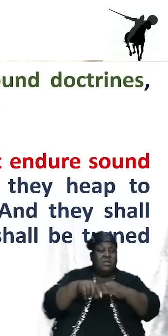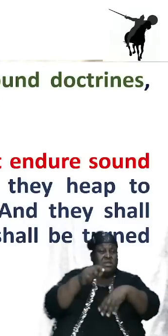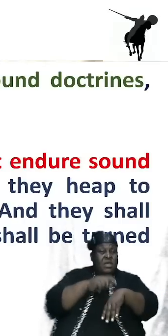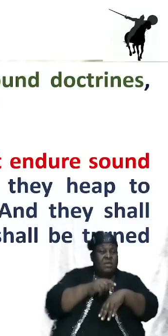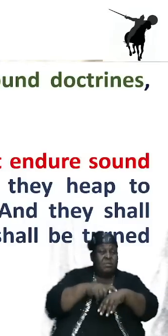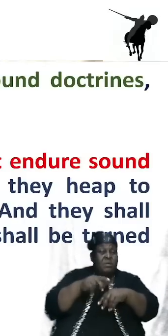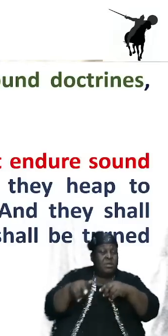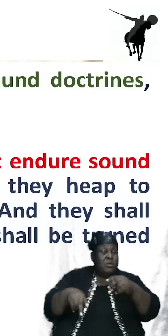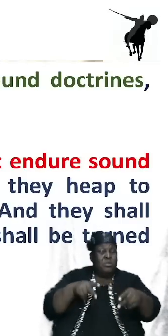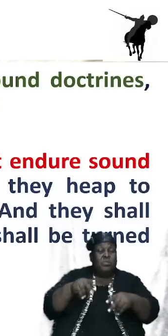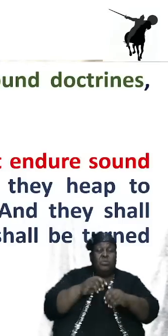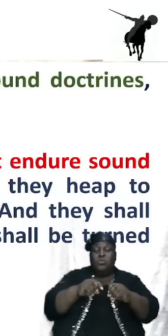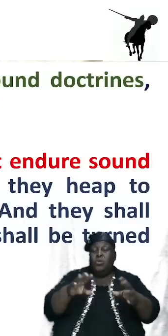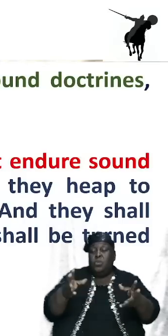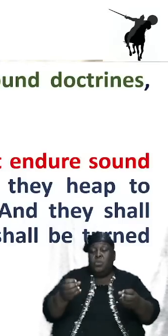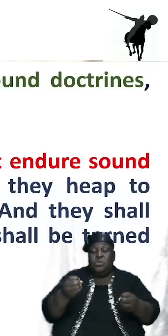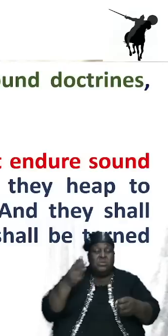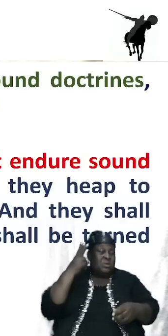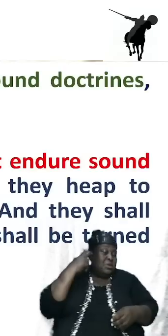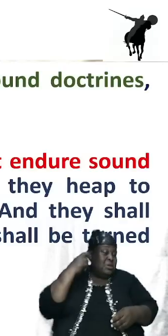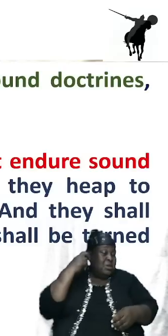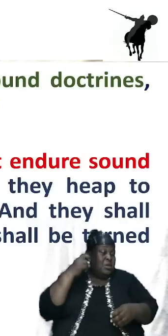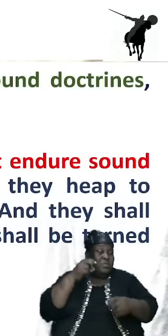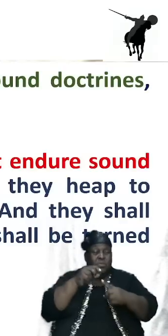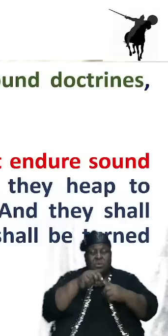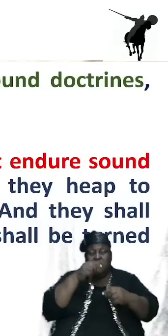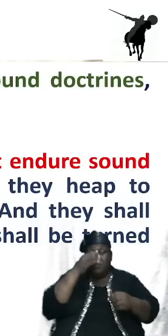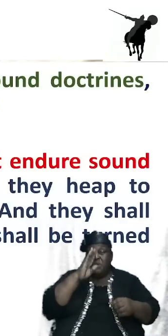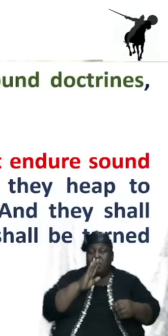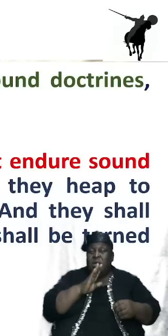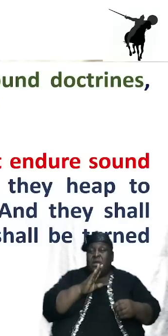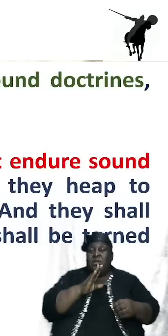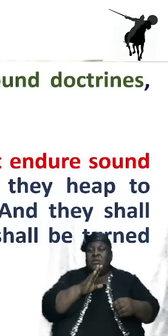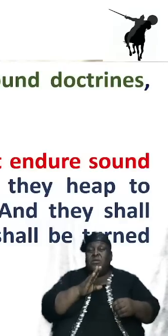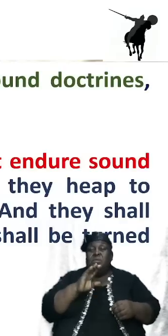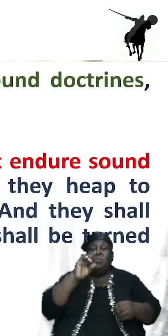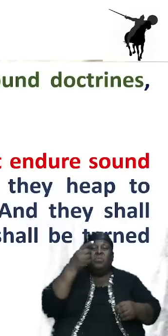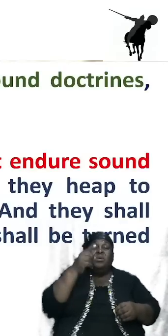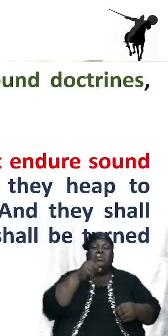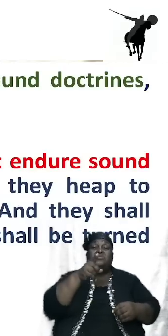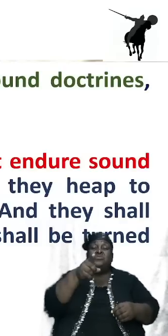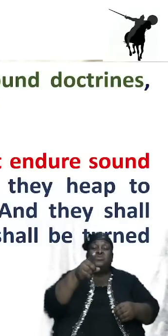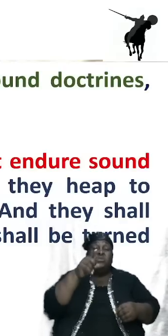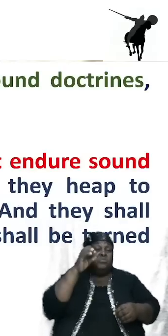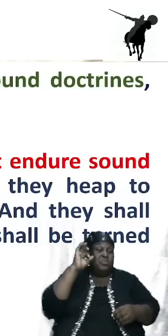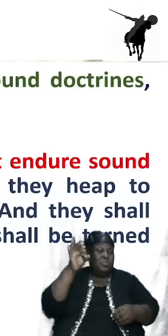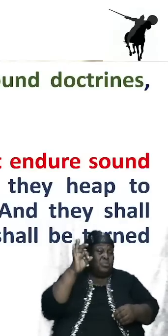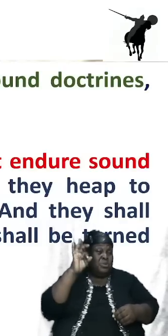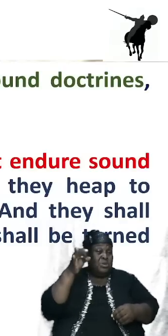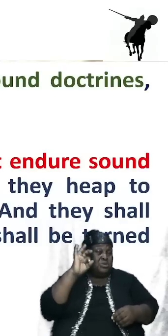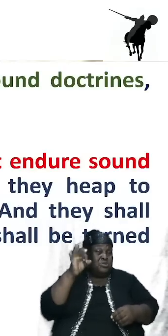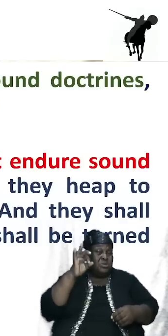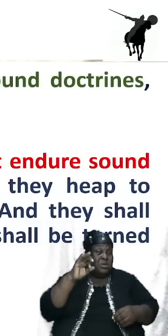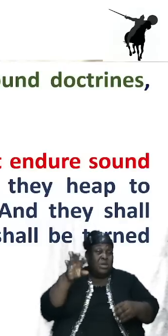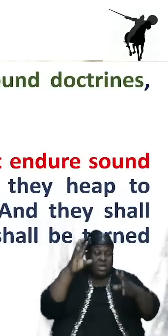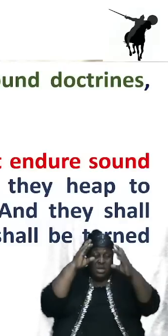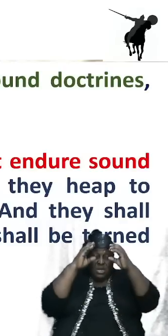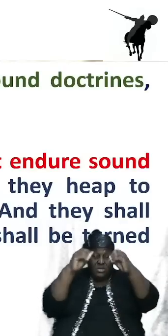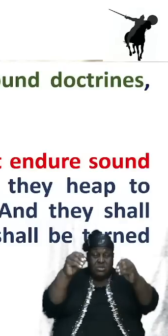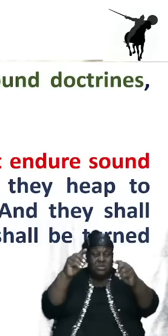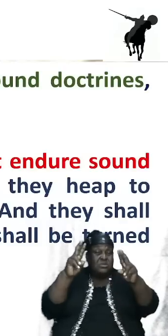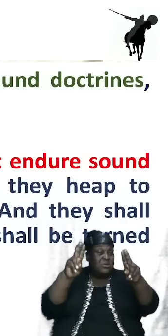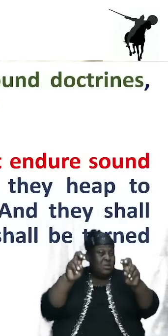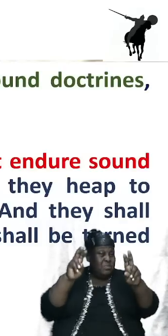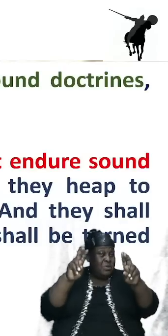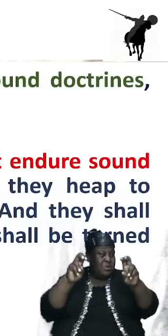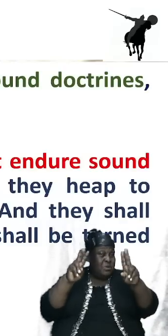word of God from a perspective of living right. Amen. And once you preach a message like that, once you teach a topic like